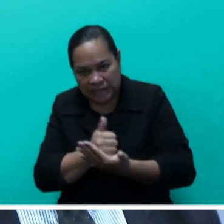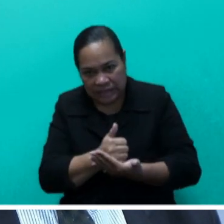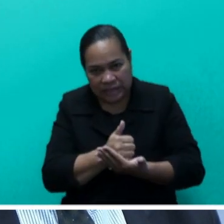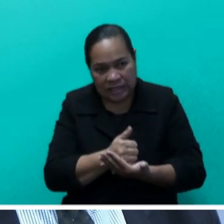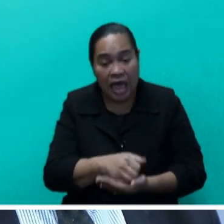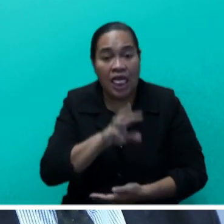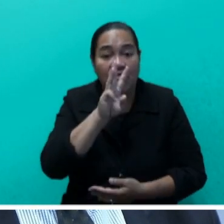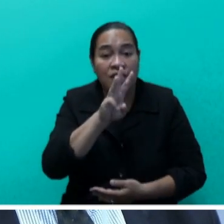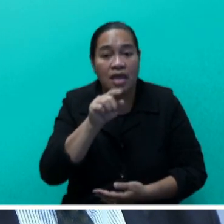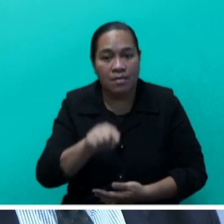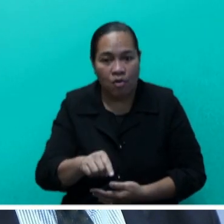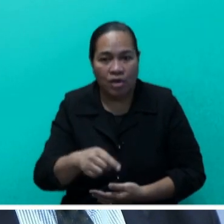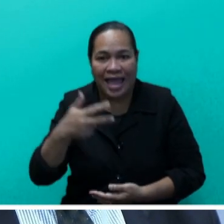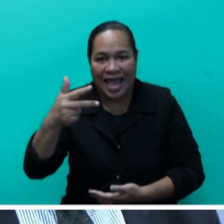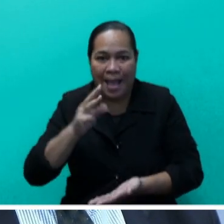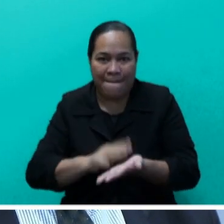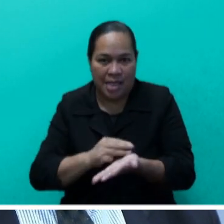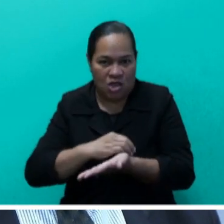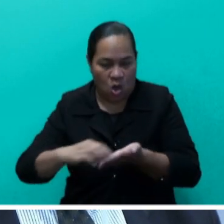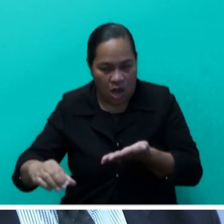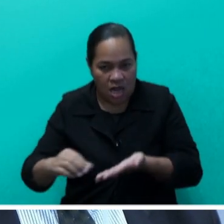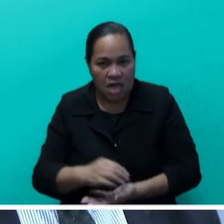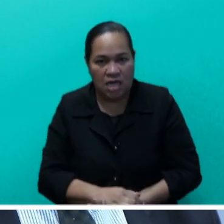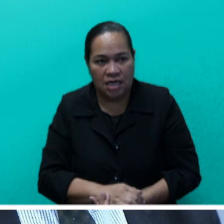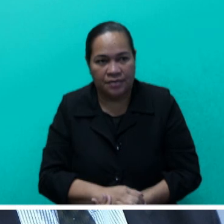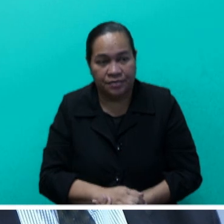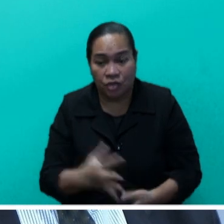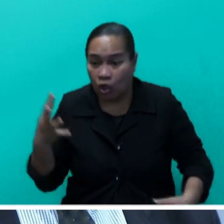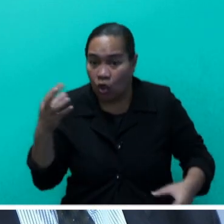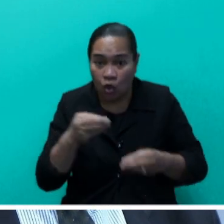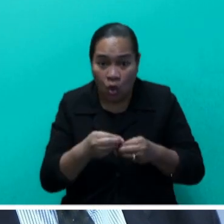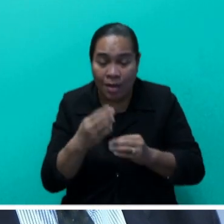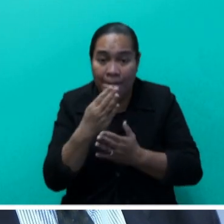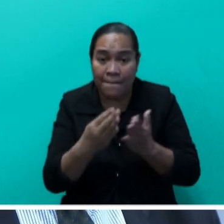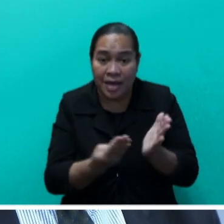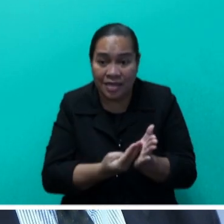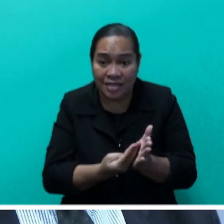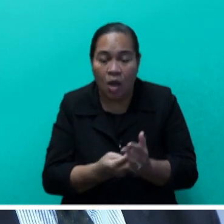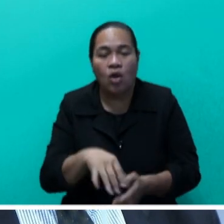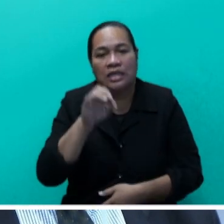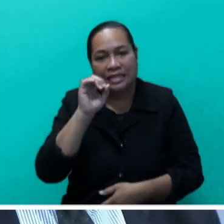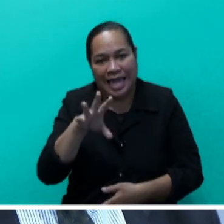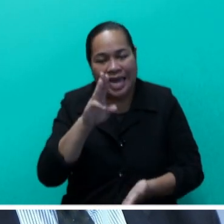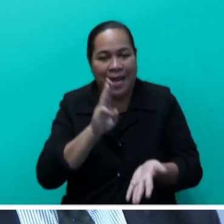of $3.8 million. The total budget was $10 million.